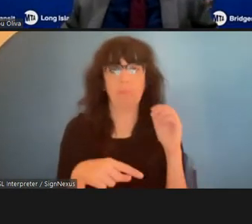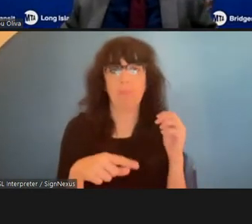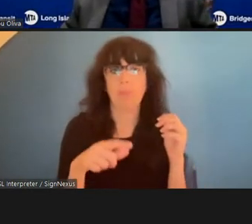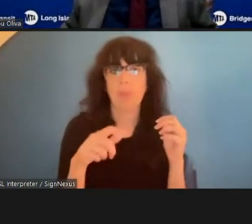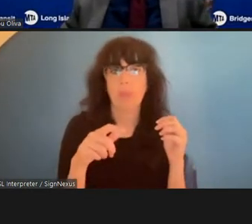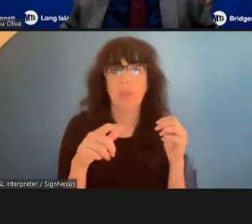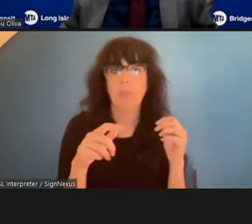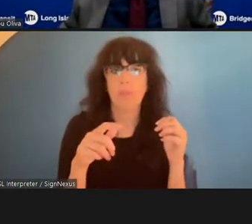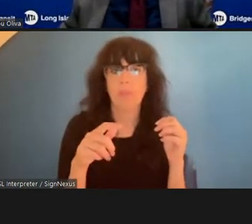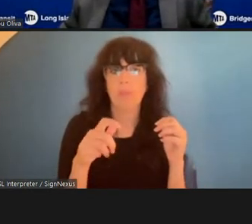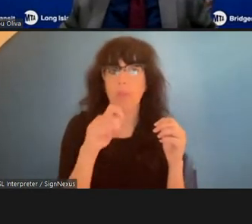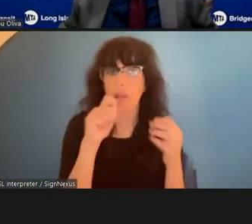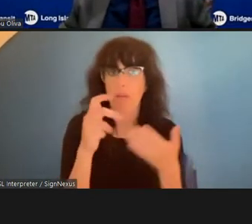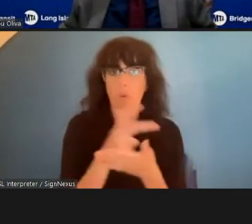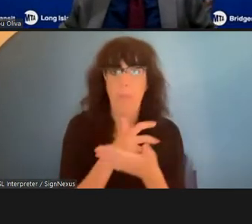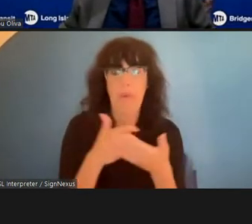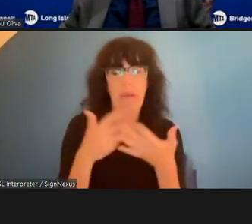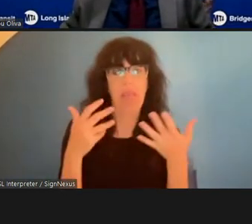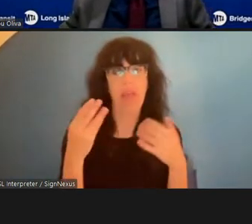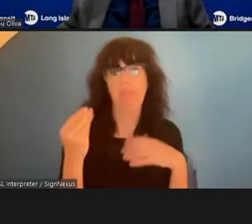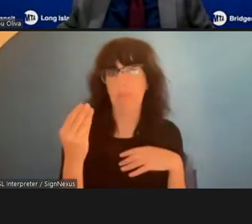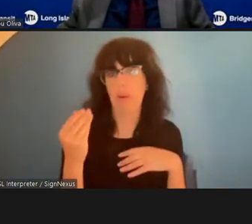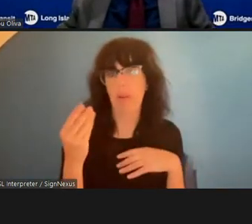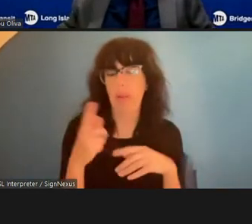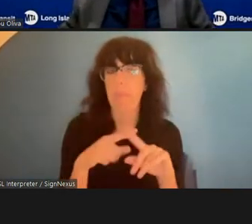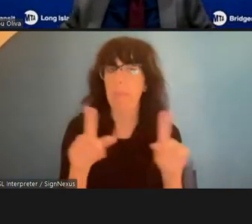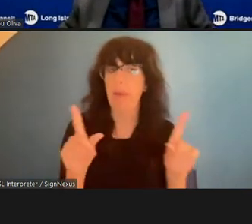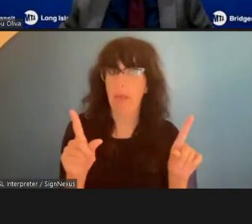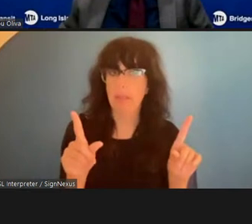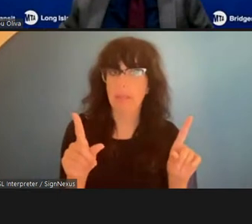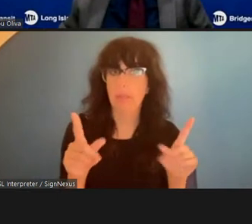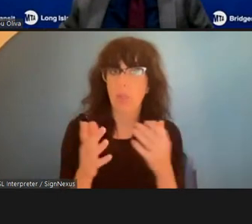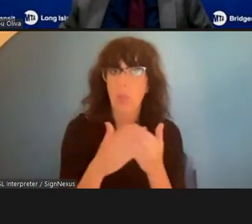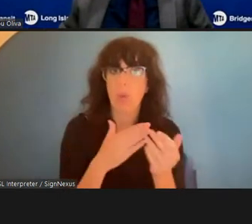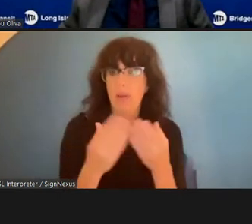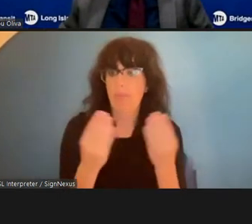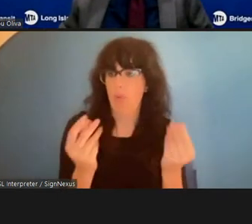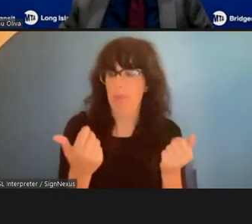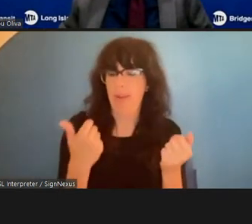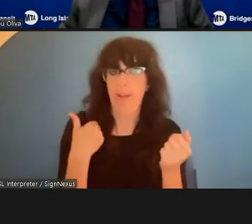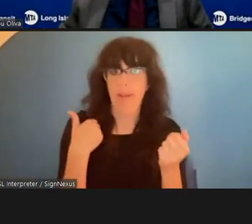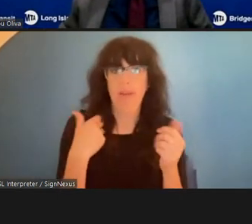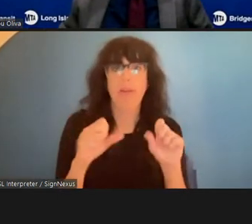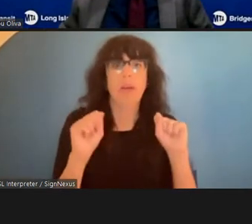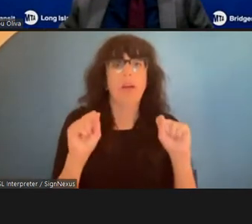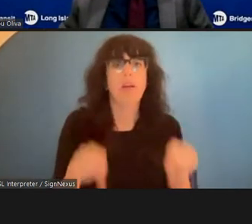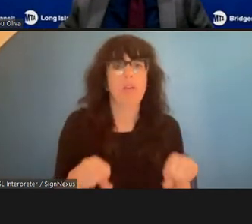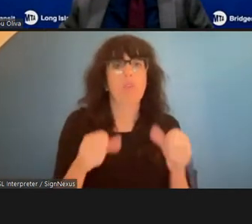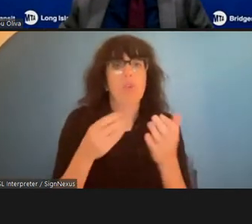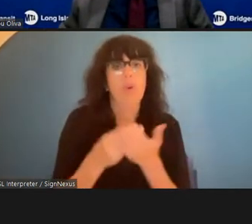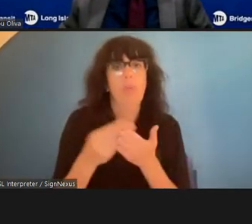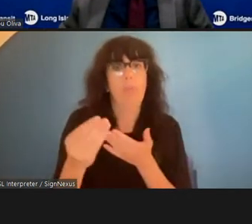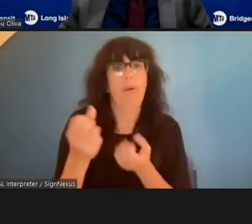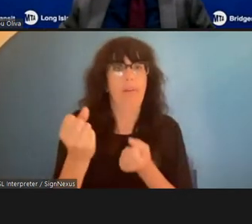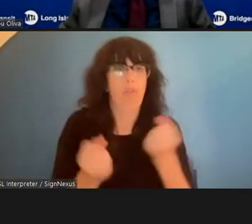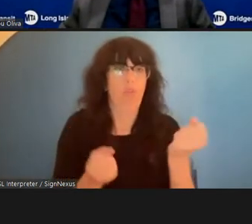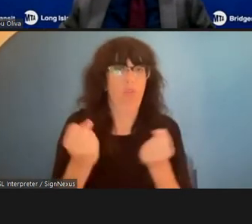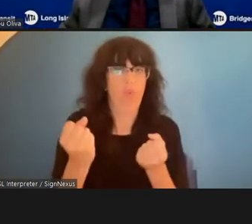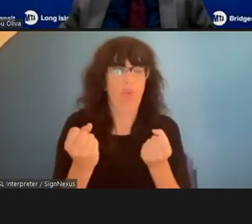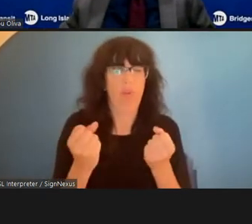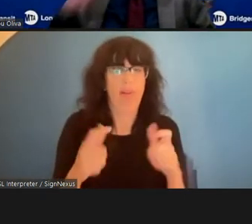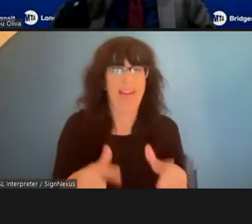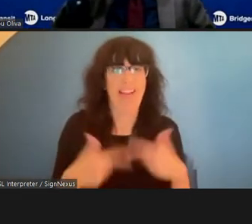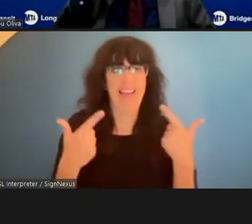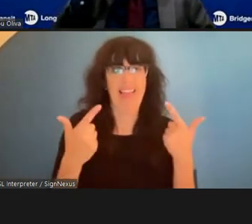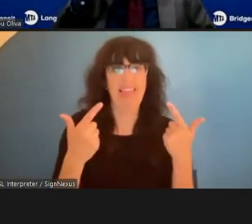enough a lot of money but whatever little money i had i was able to purchase a vehicle i live in a